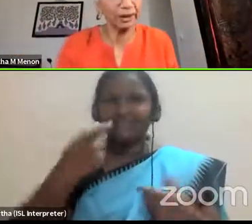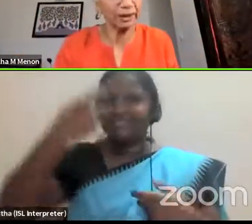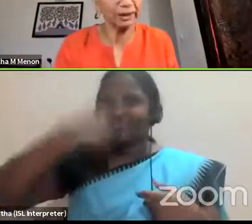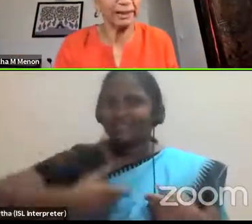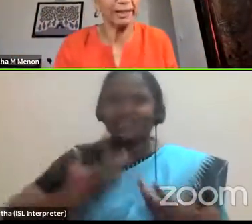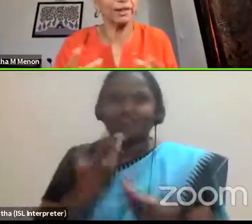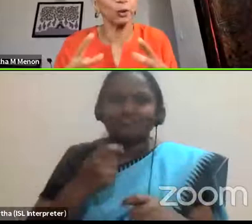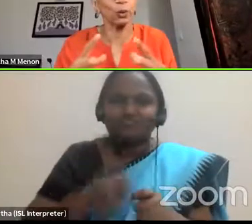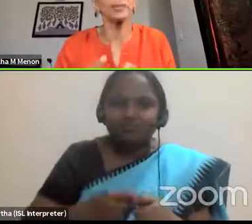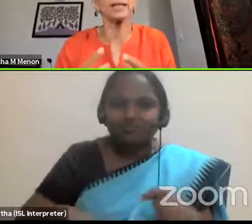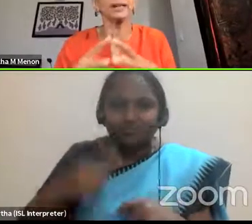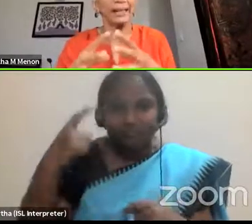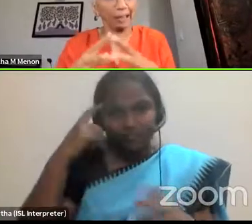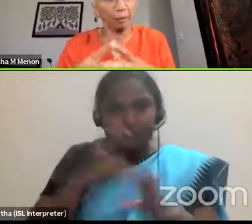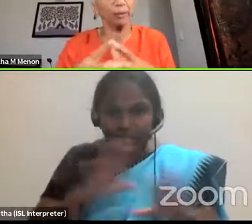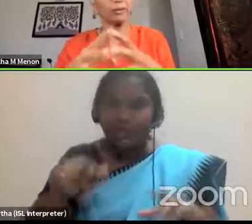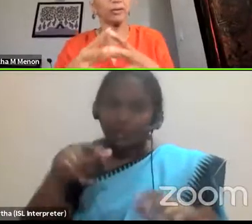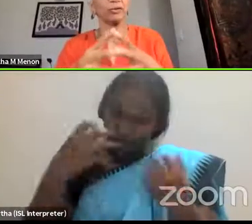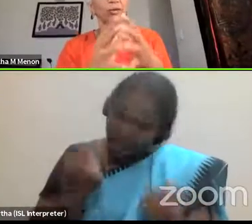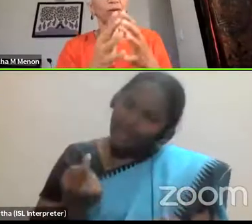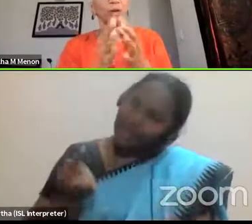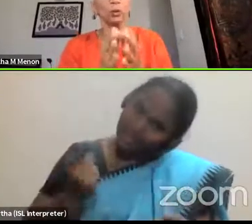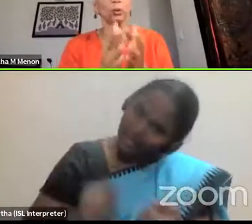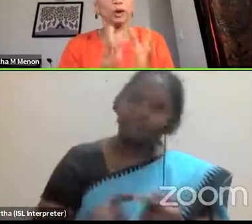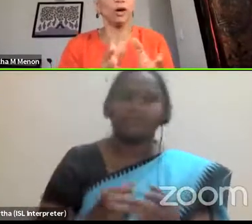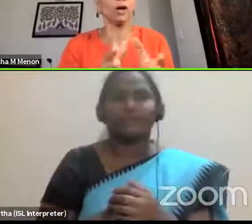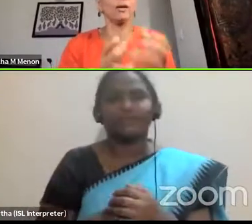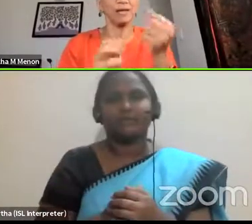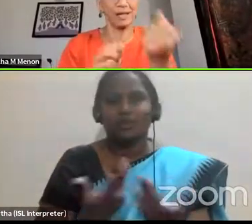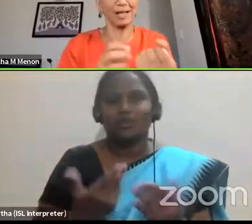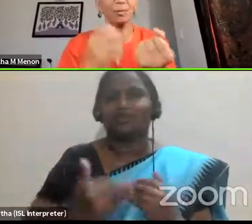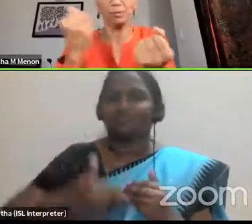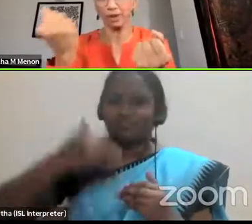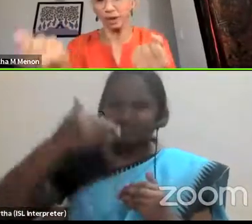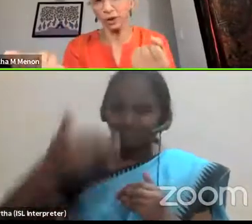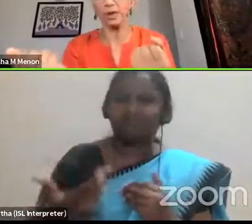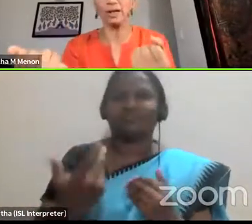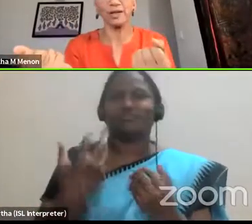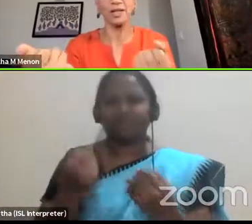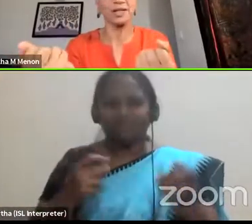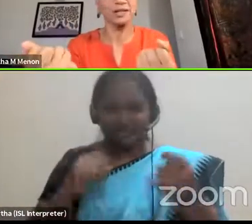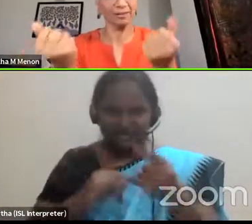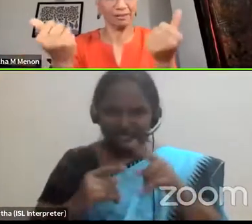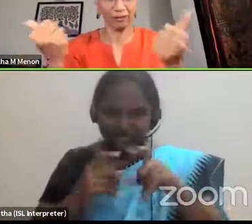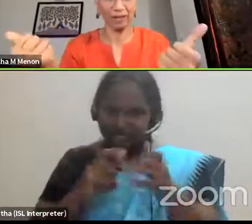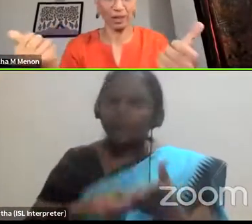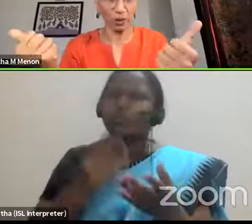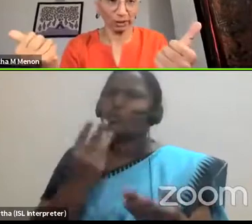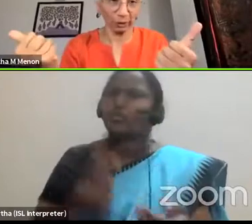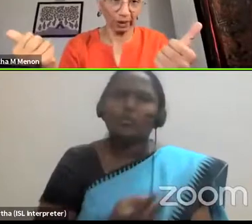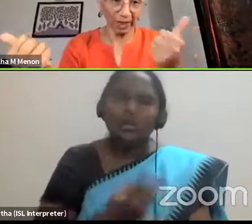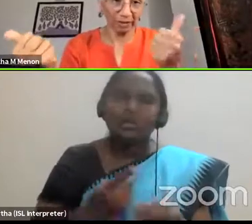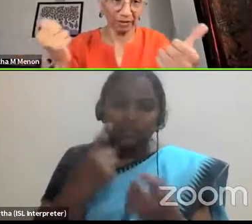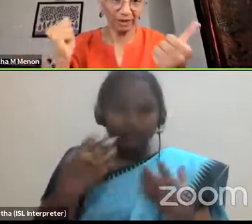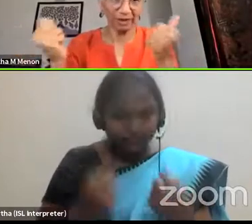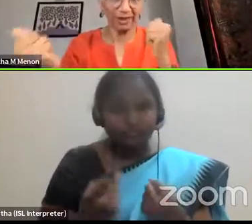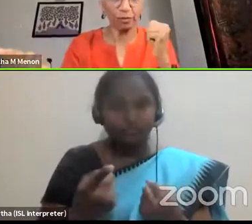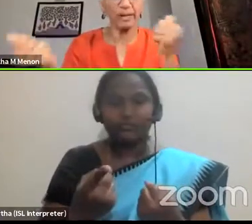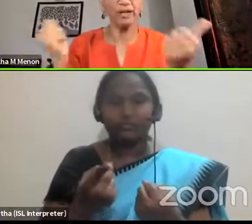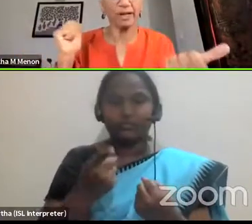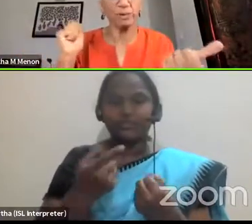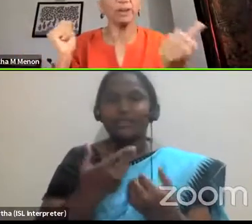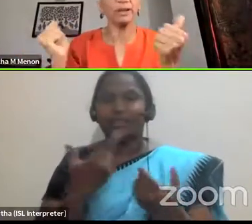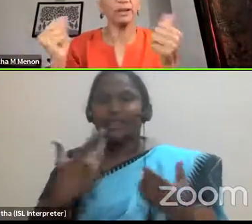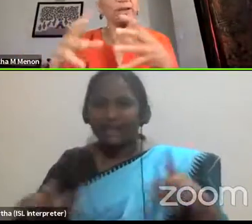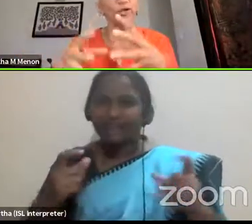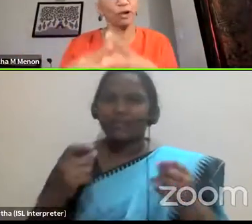functional thinking. And the only way that can happen is if you go beyond STEM into arts. So that's one. You'll have left